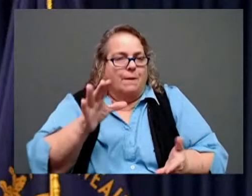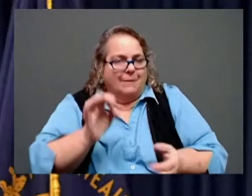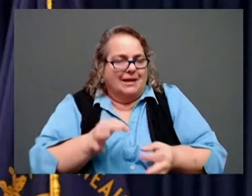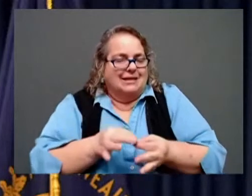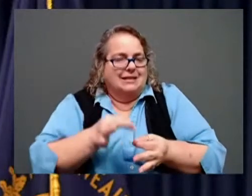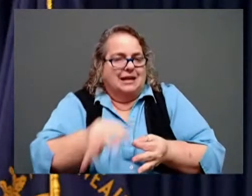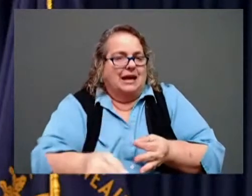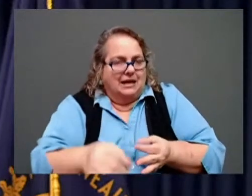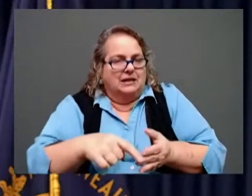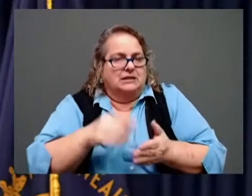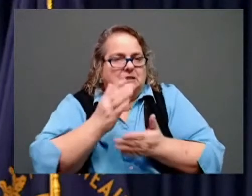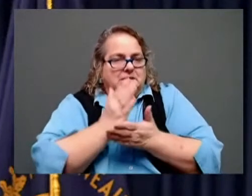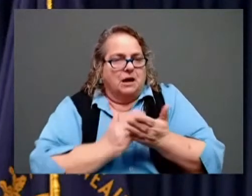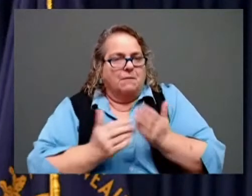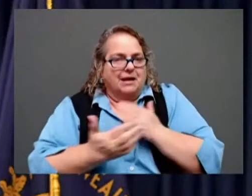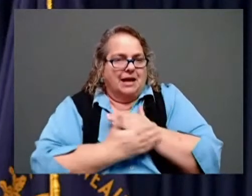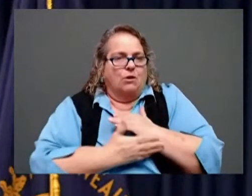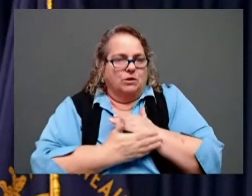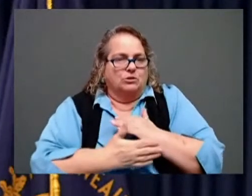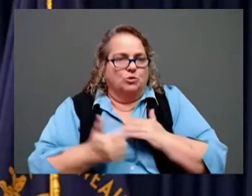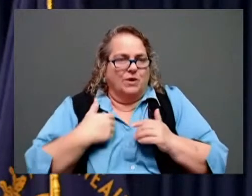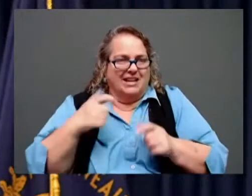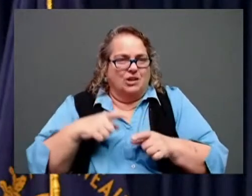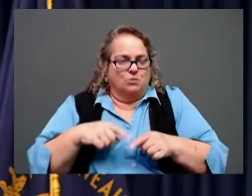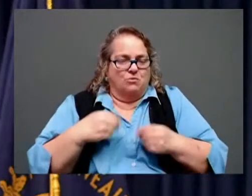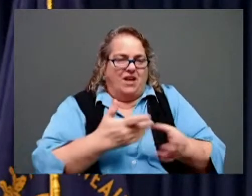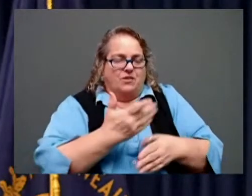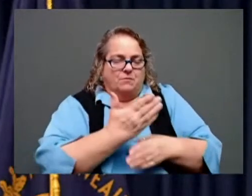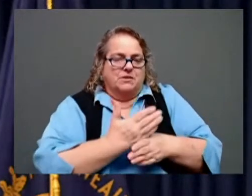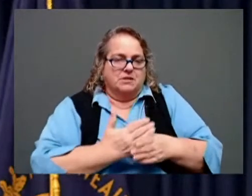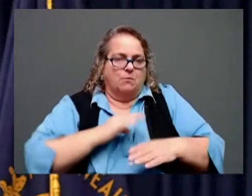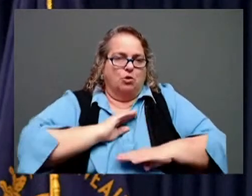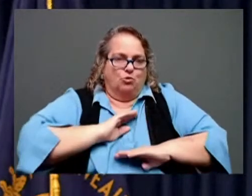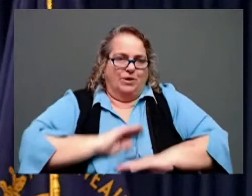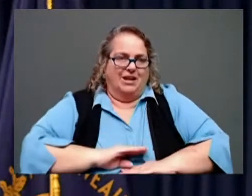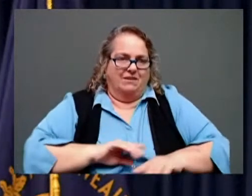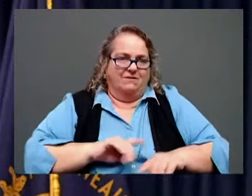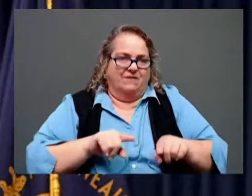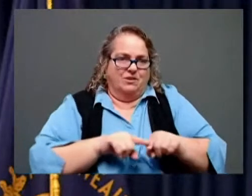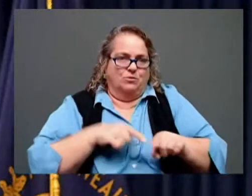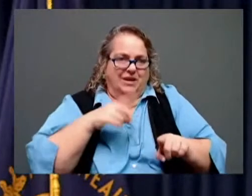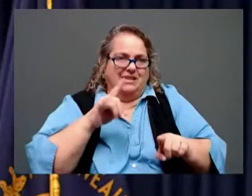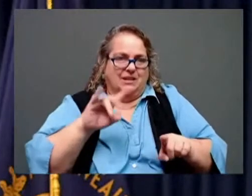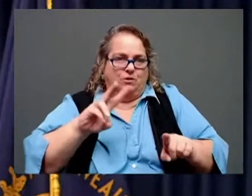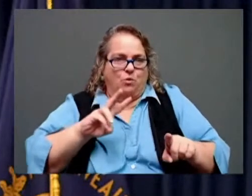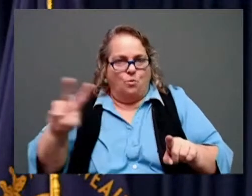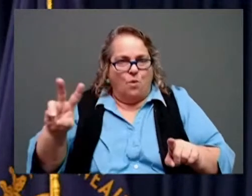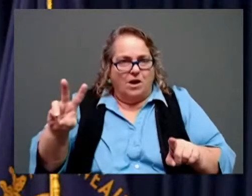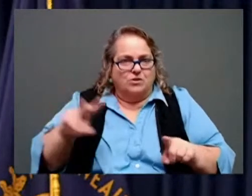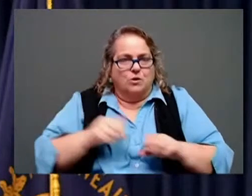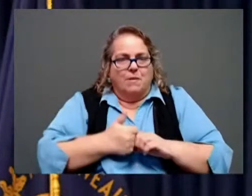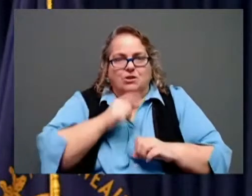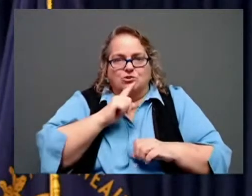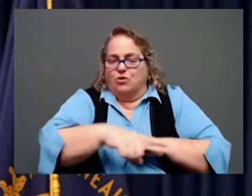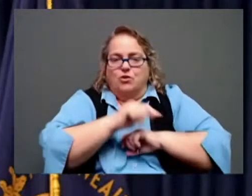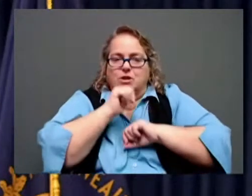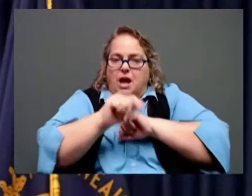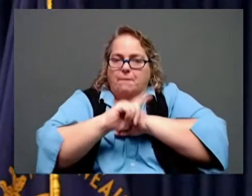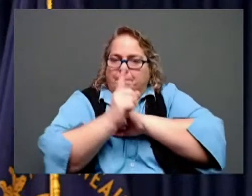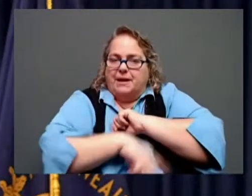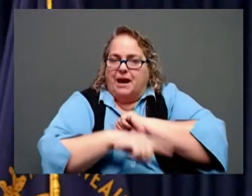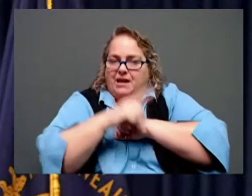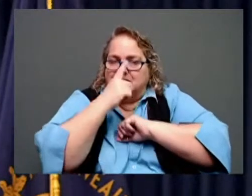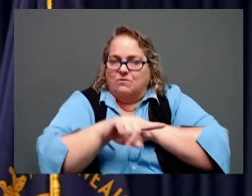these counties. So we're going to need to provide them similar relief than we did in the West to make sure they are not penalized for it in the way that